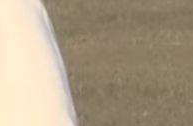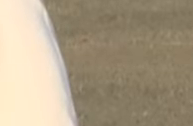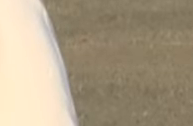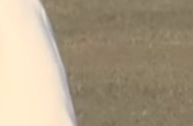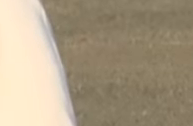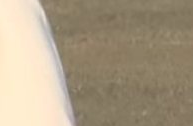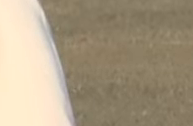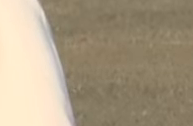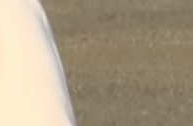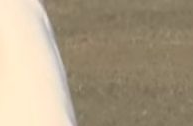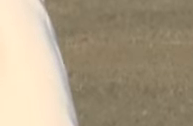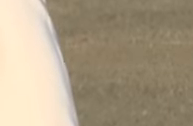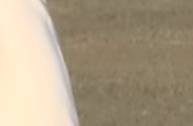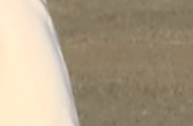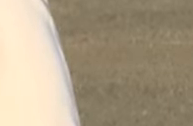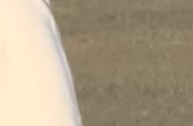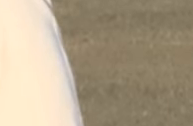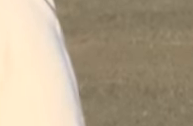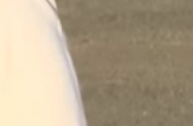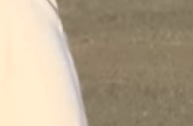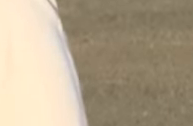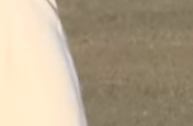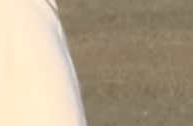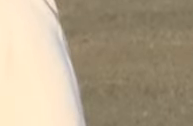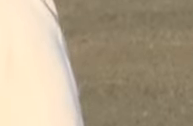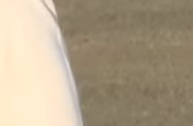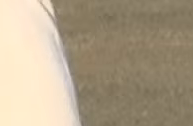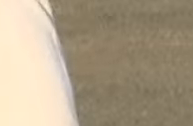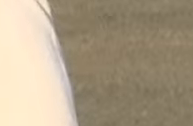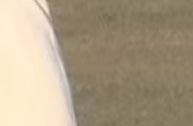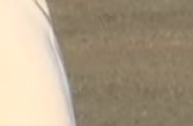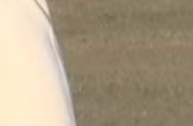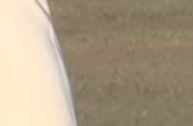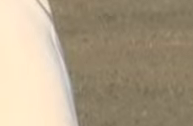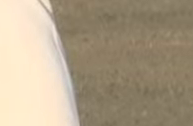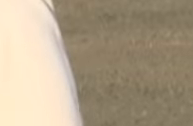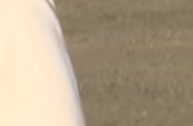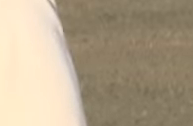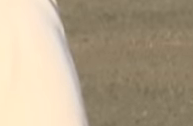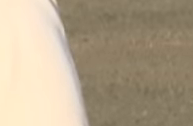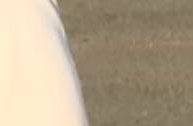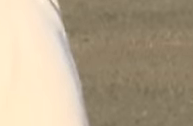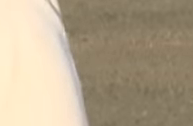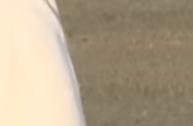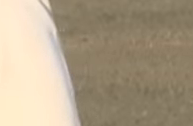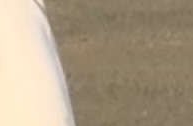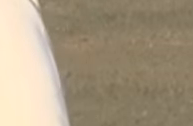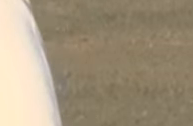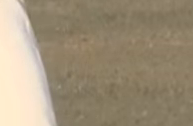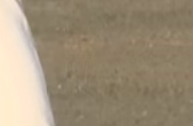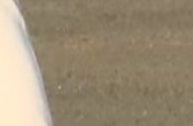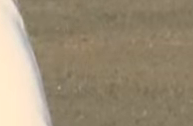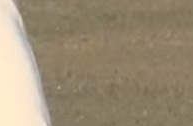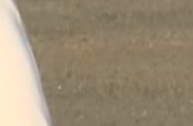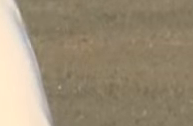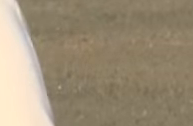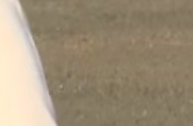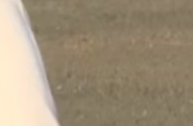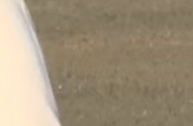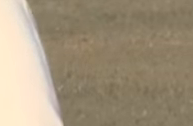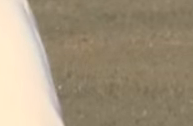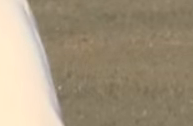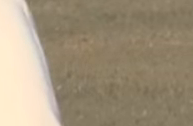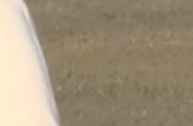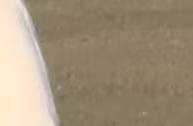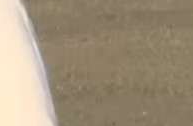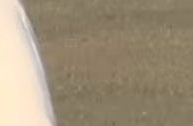Kenya, they might not be able to recognize you. But when you say you are a Maasai or Samburu, they say, so you are from that country of beautiful